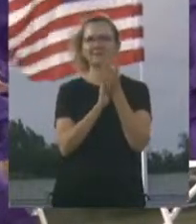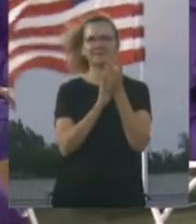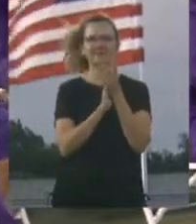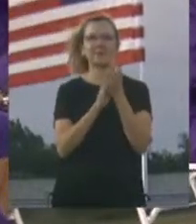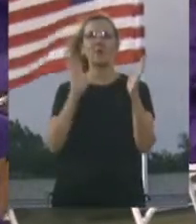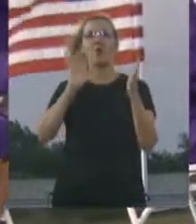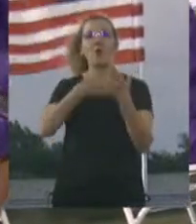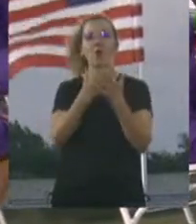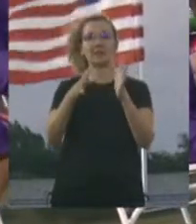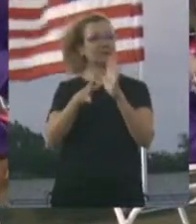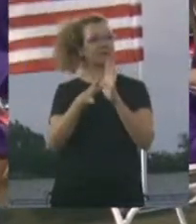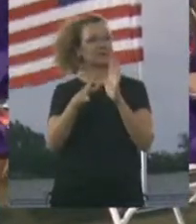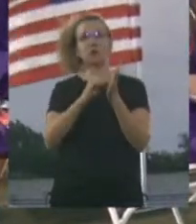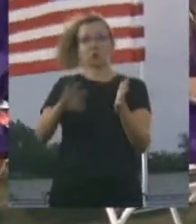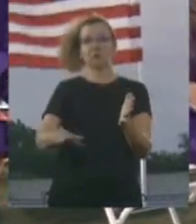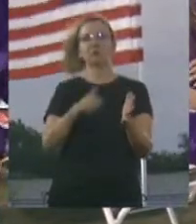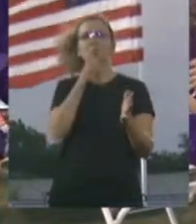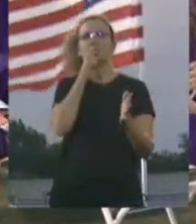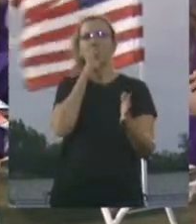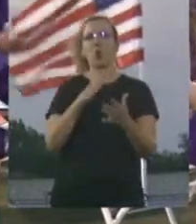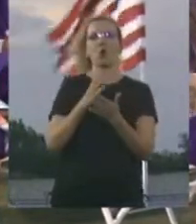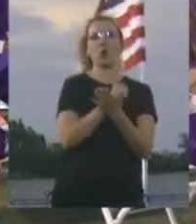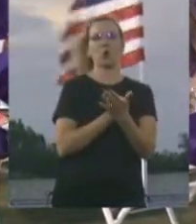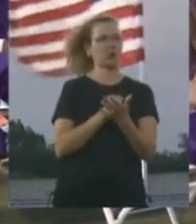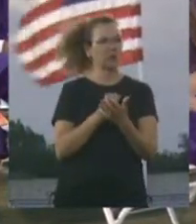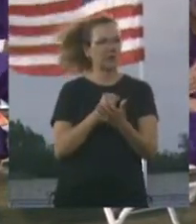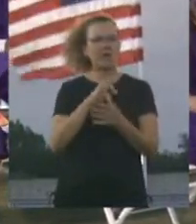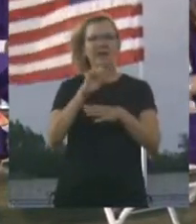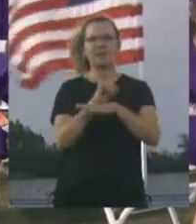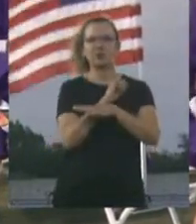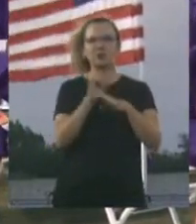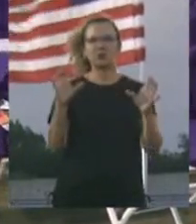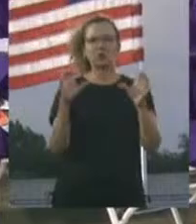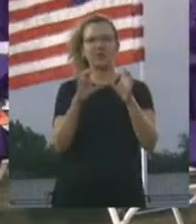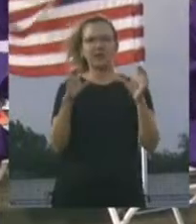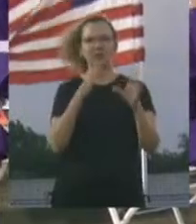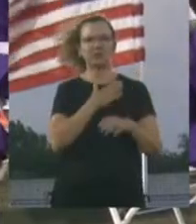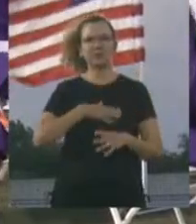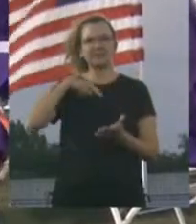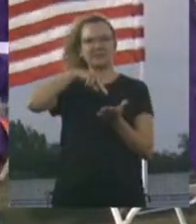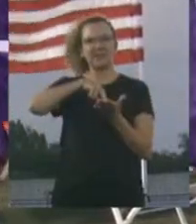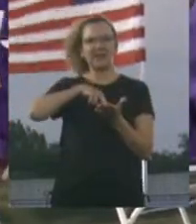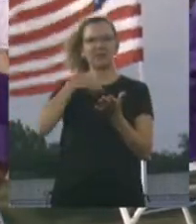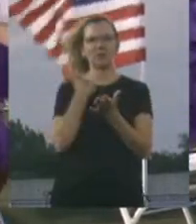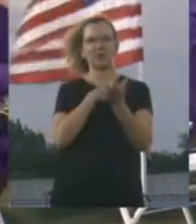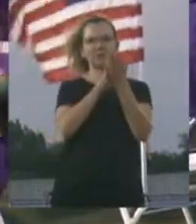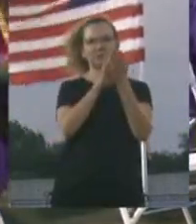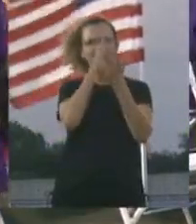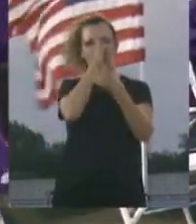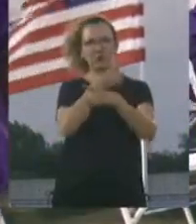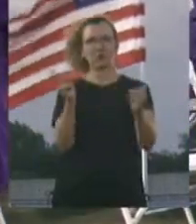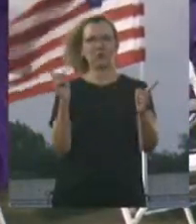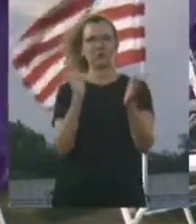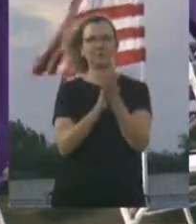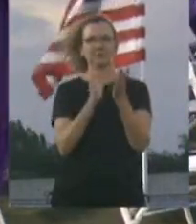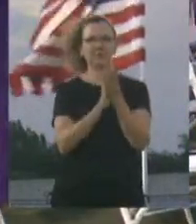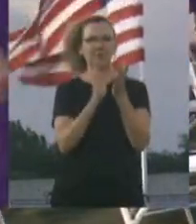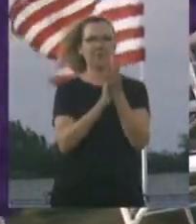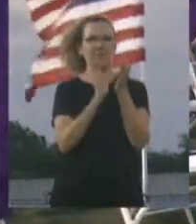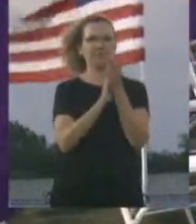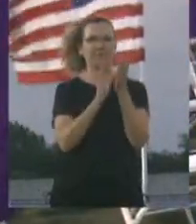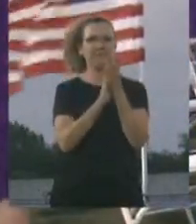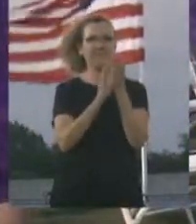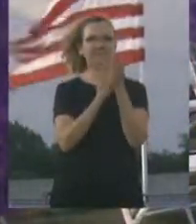Will all students who earned an industry certification please stand and be recognized?